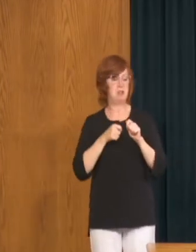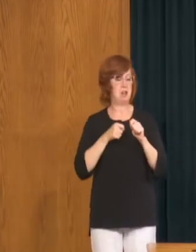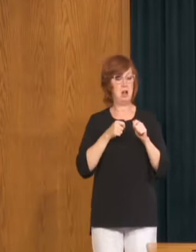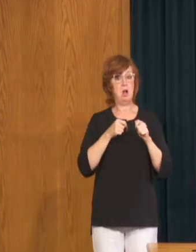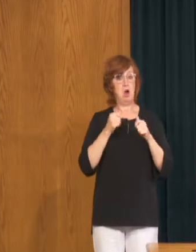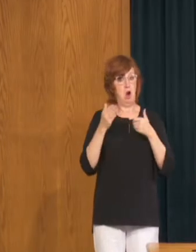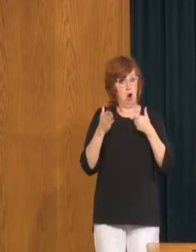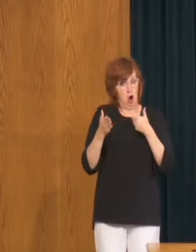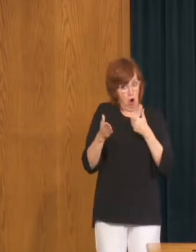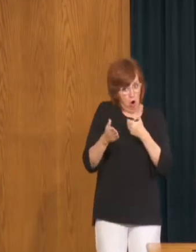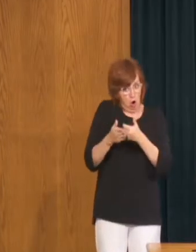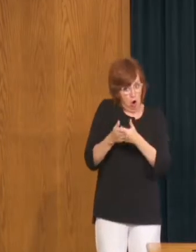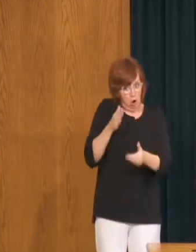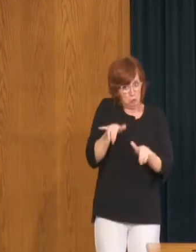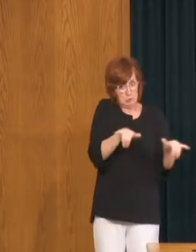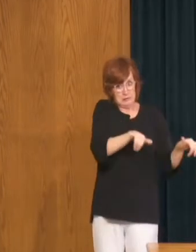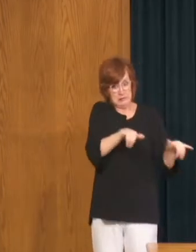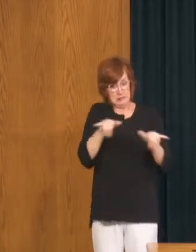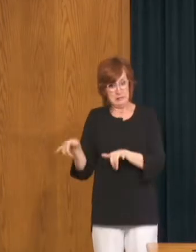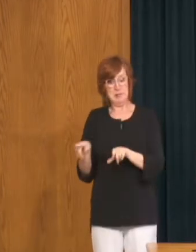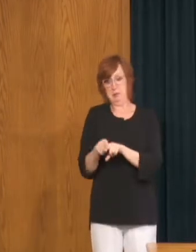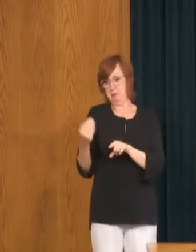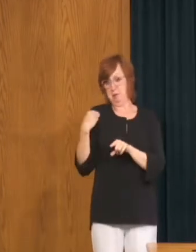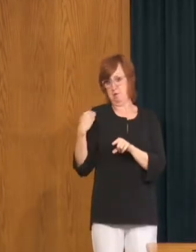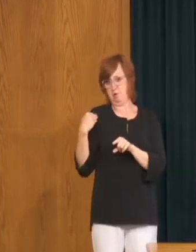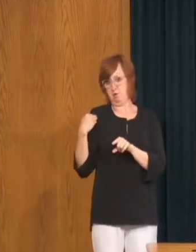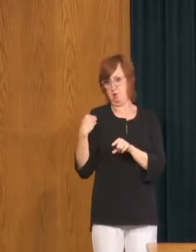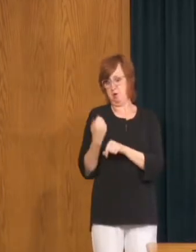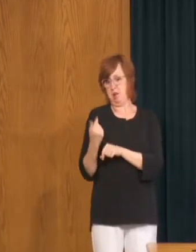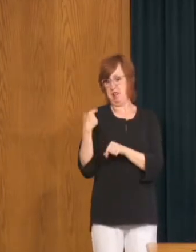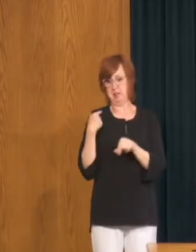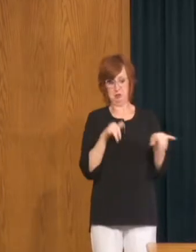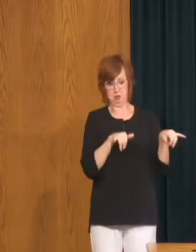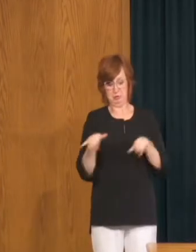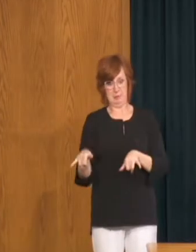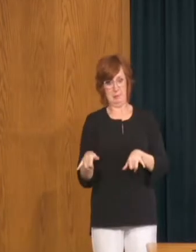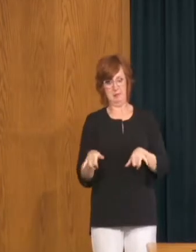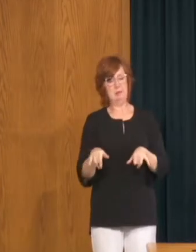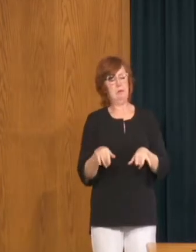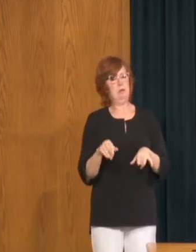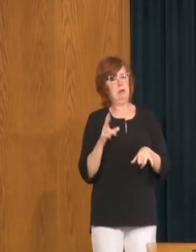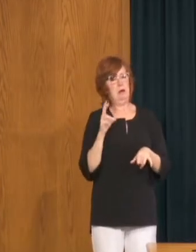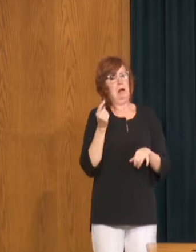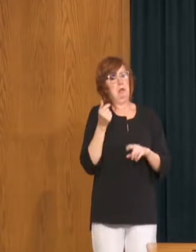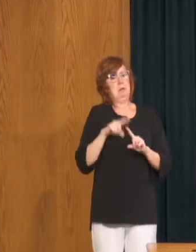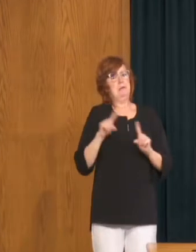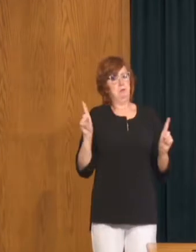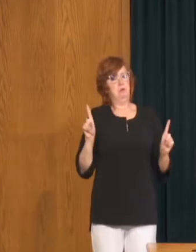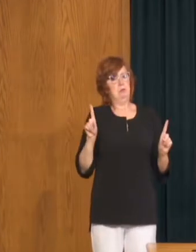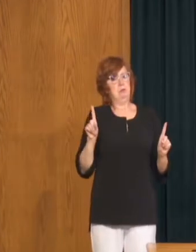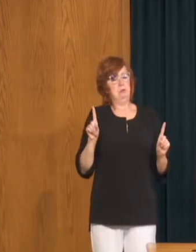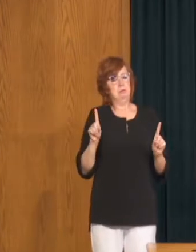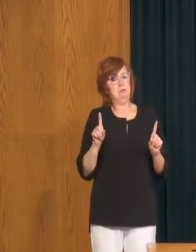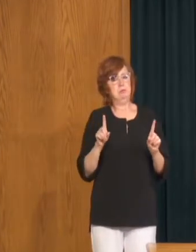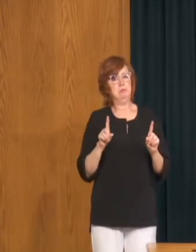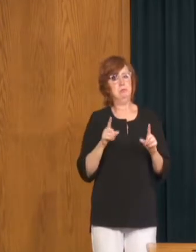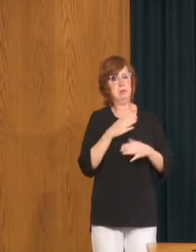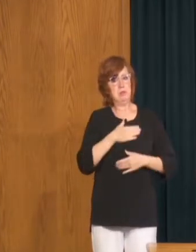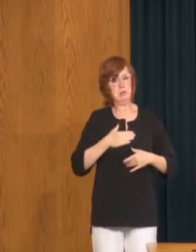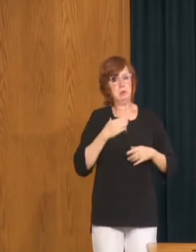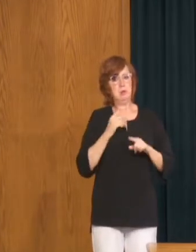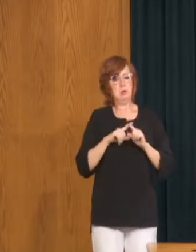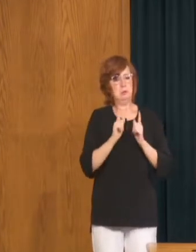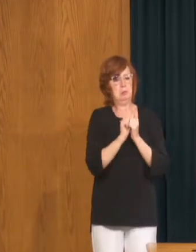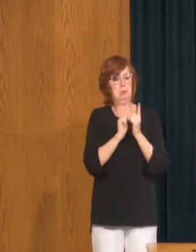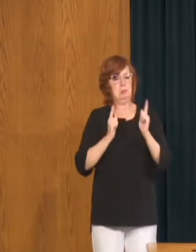have to keep doing it just a little bit differently. So let's keep doing just that. Let's keep ourselves safe.